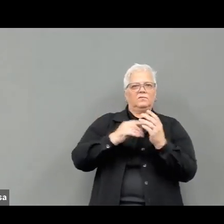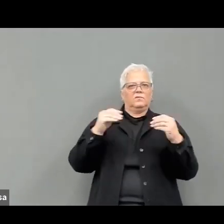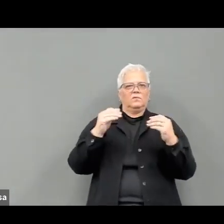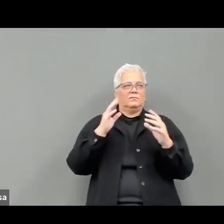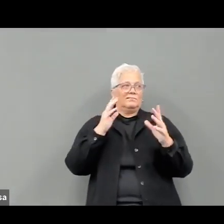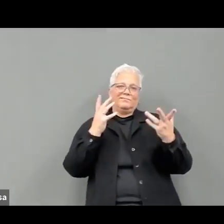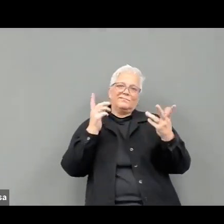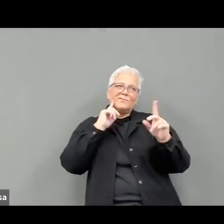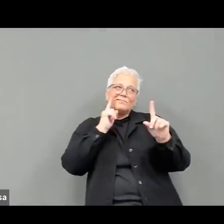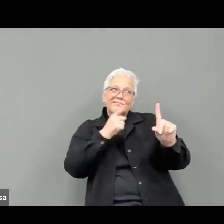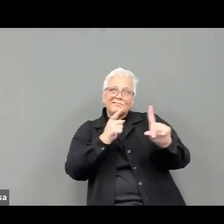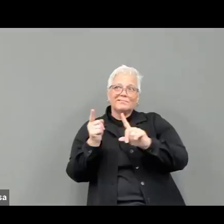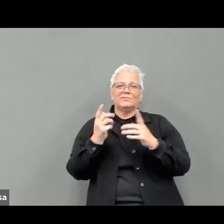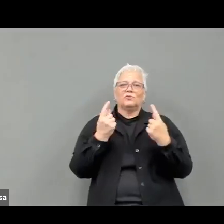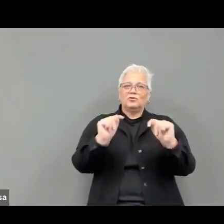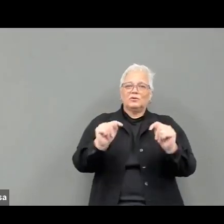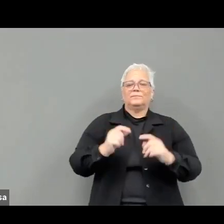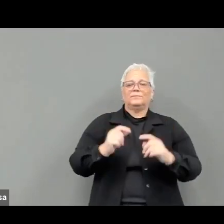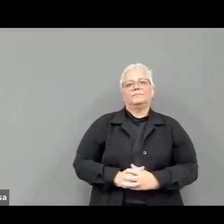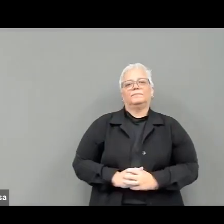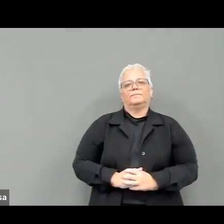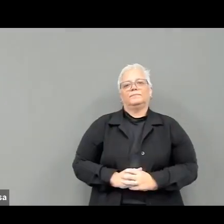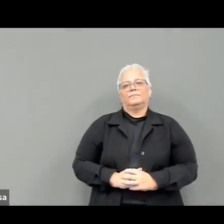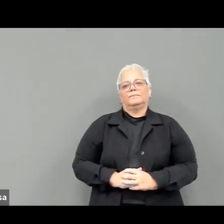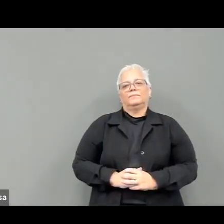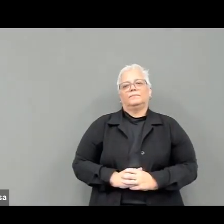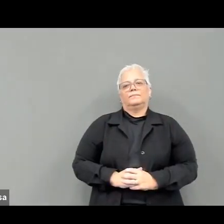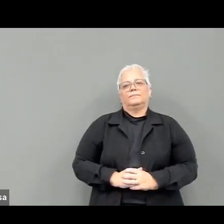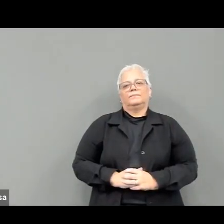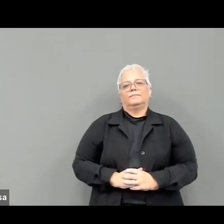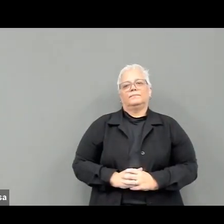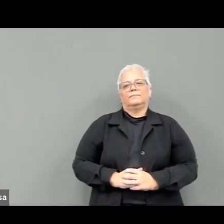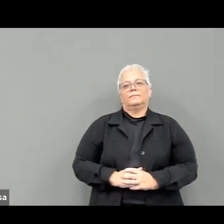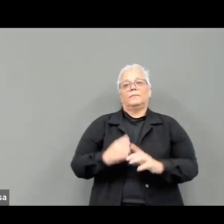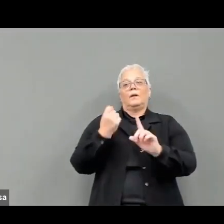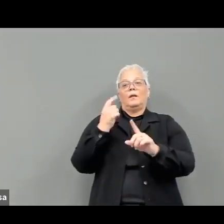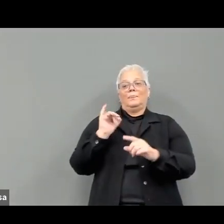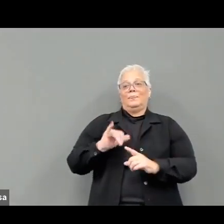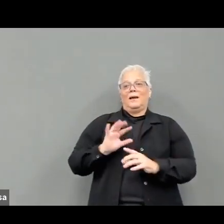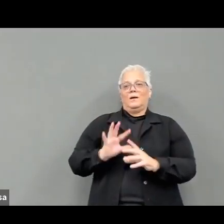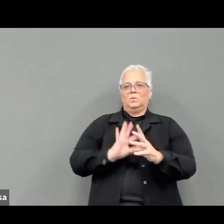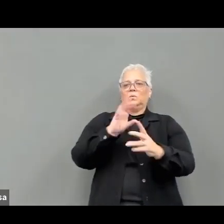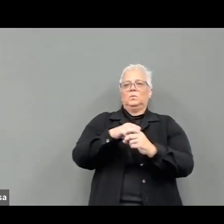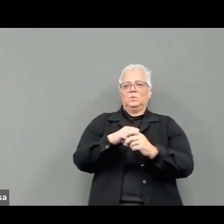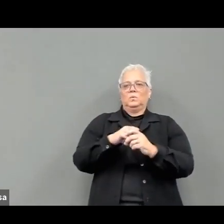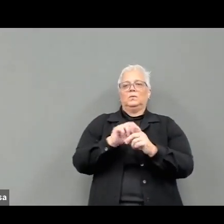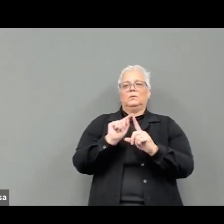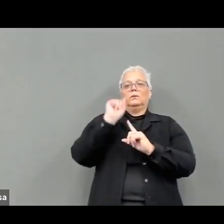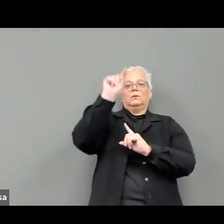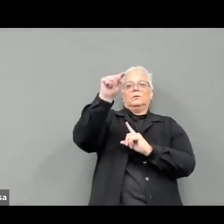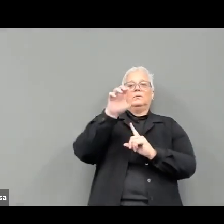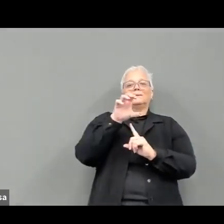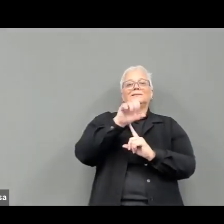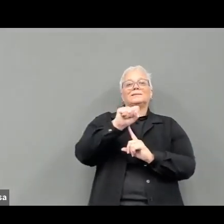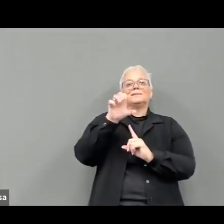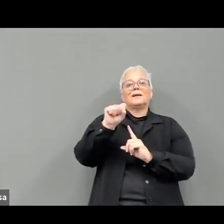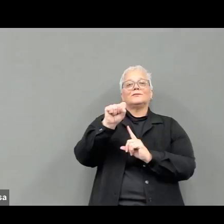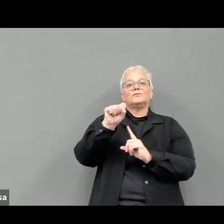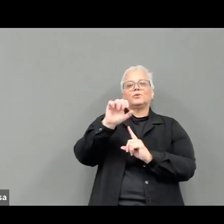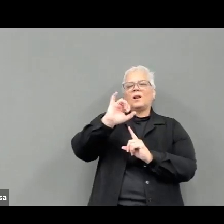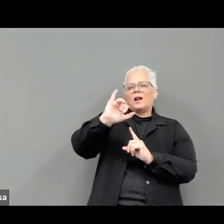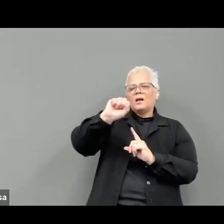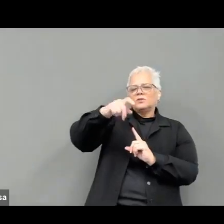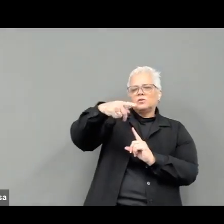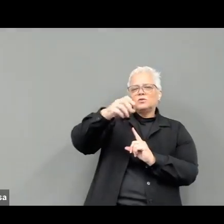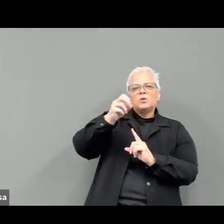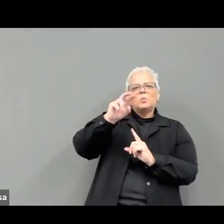see you soon. And don't forget to do your 15-second video and send that to the city of Tulsa and say thanks to